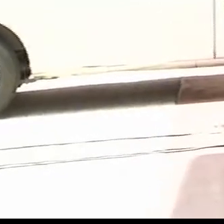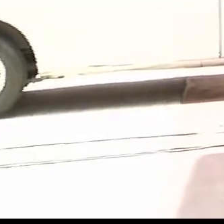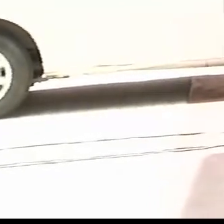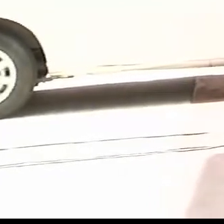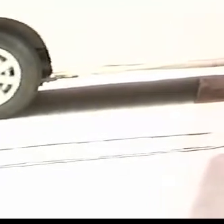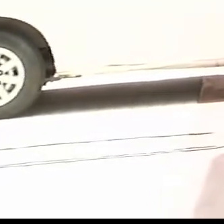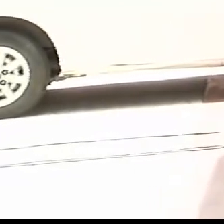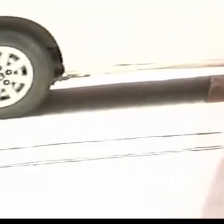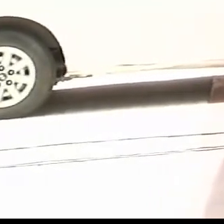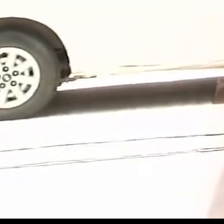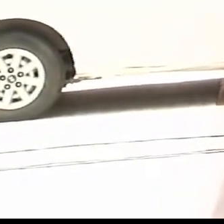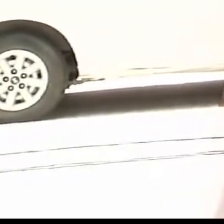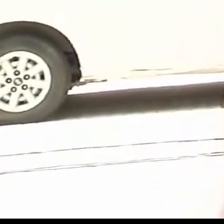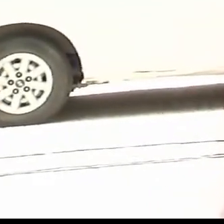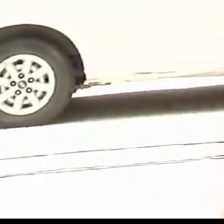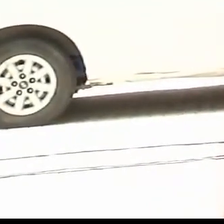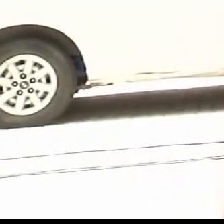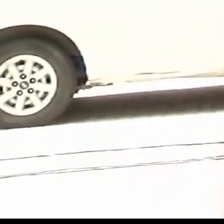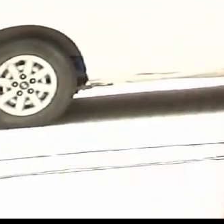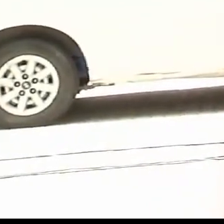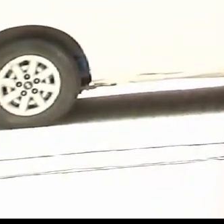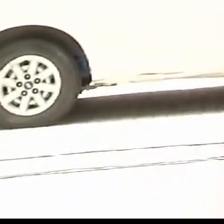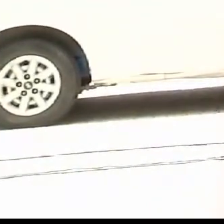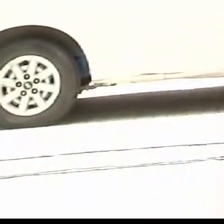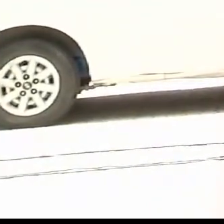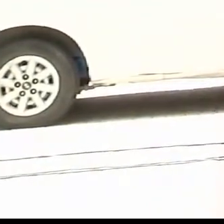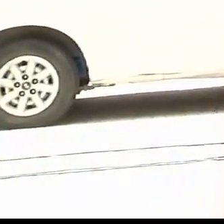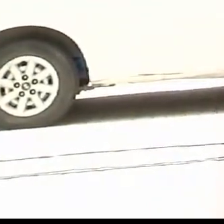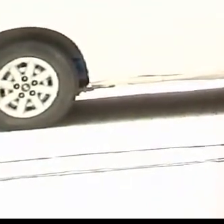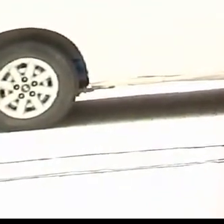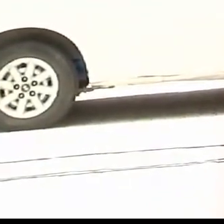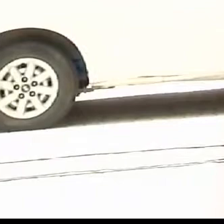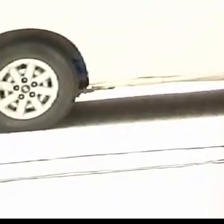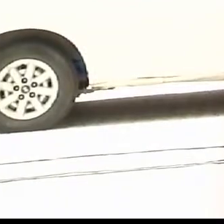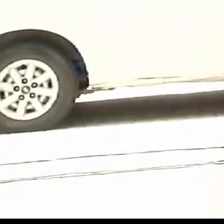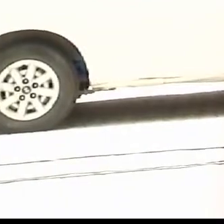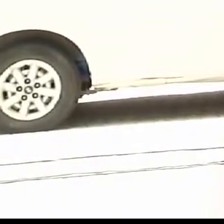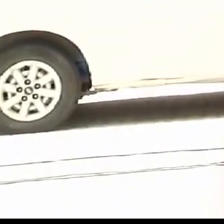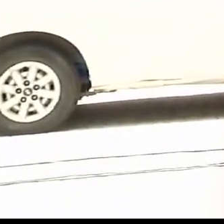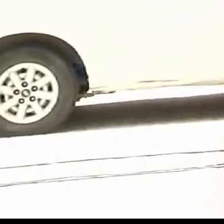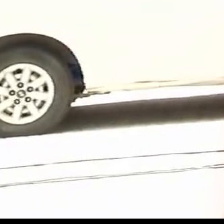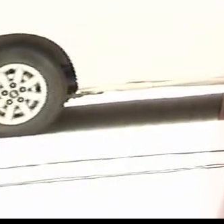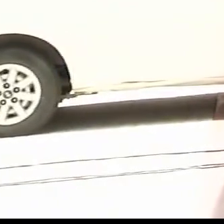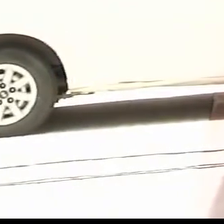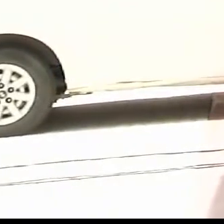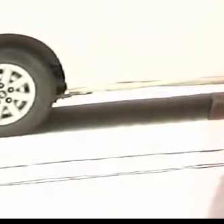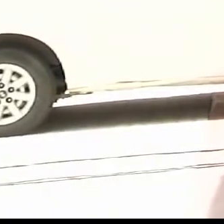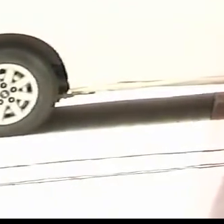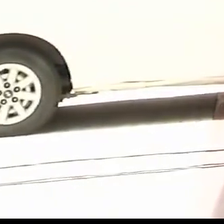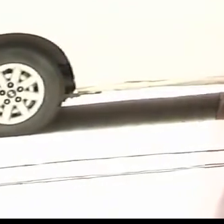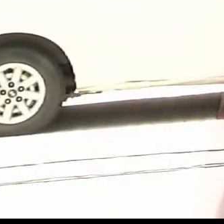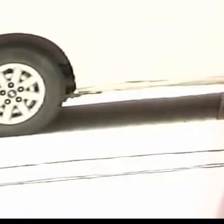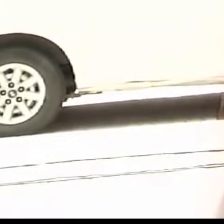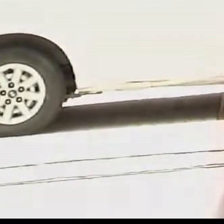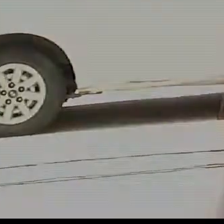And exploring the possibilities of oil in the Bahamas. The Bahamas Tonight, the National Report, starts now.